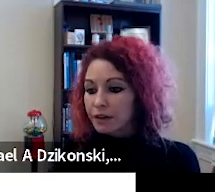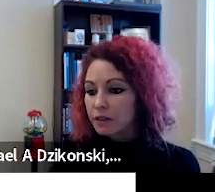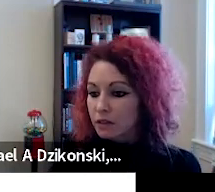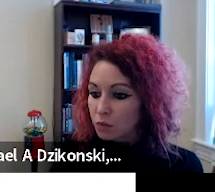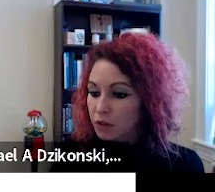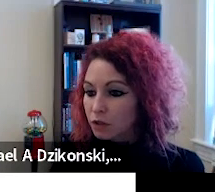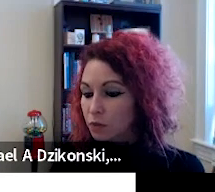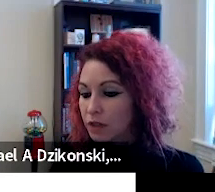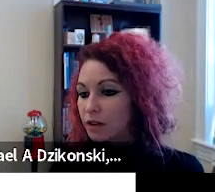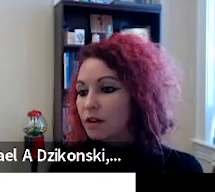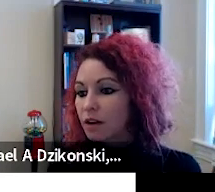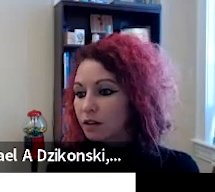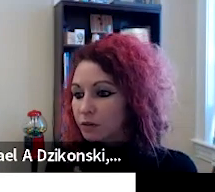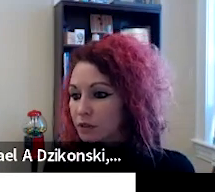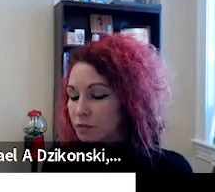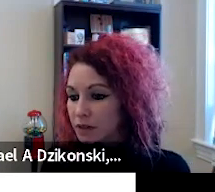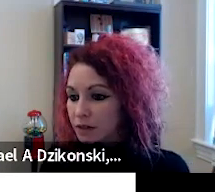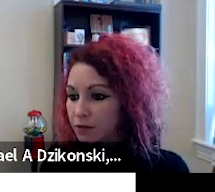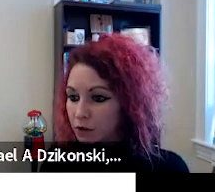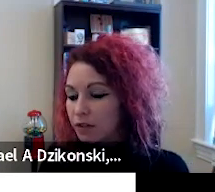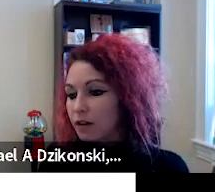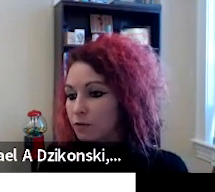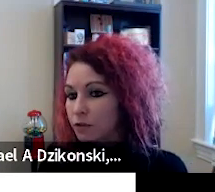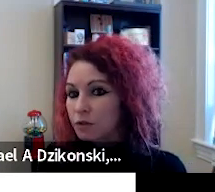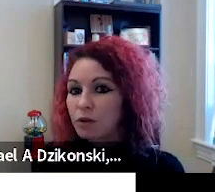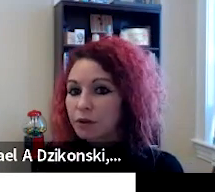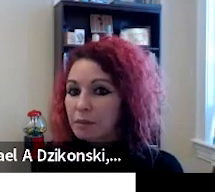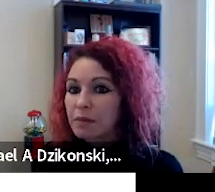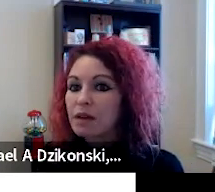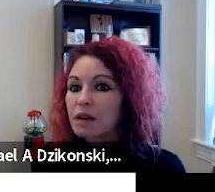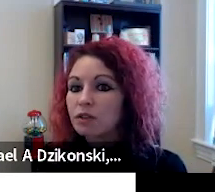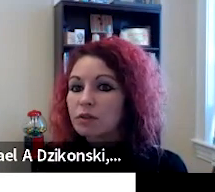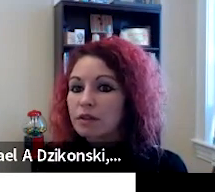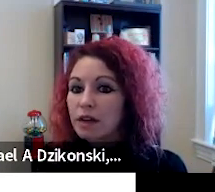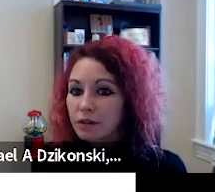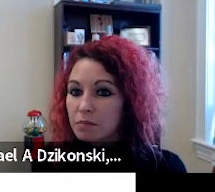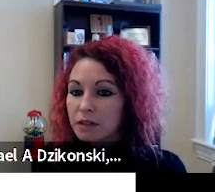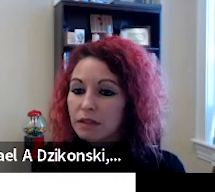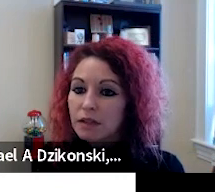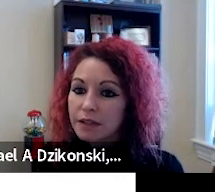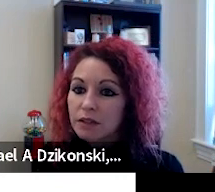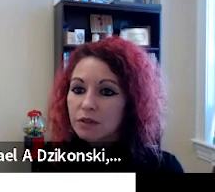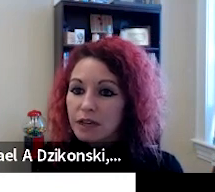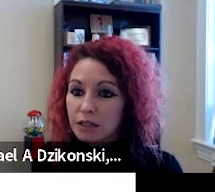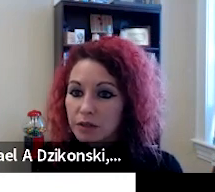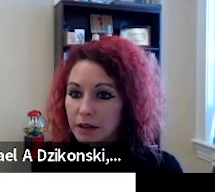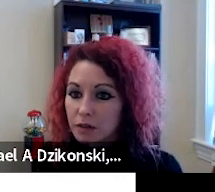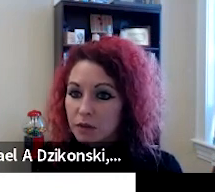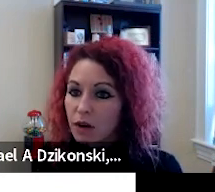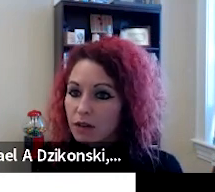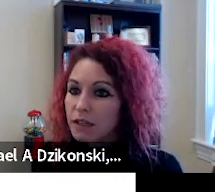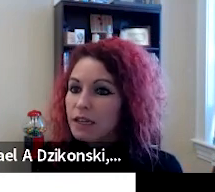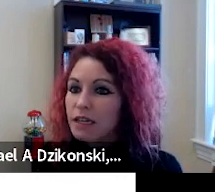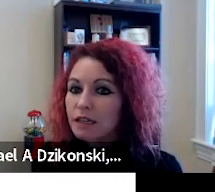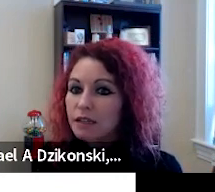the areas in which we are going to be focusing on for this program. So the Healthy Places Index, or the HPI as